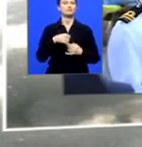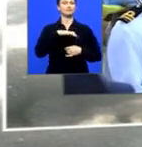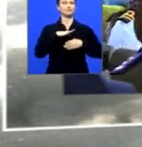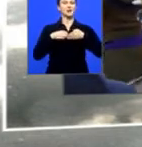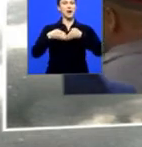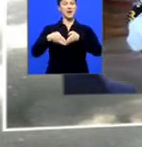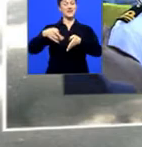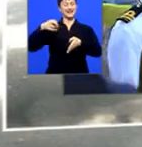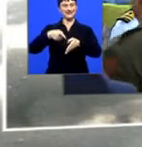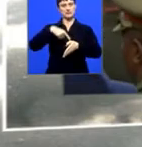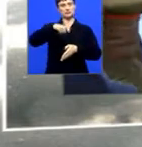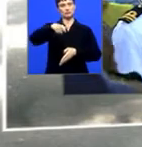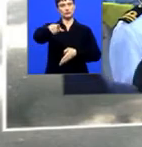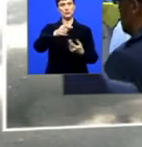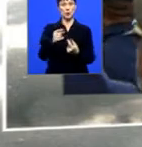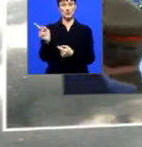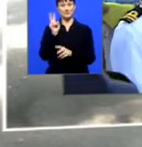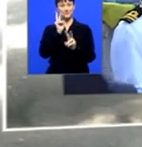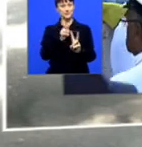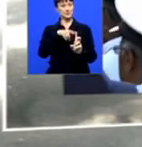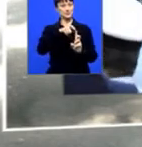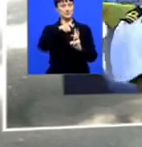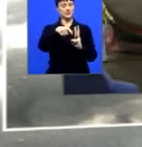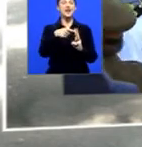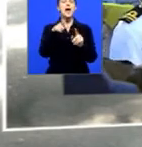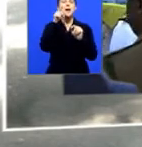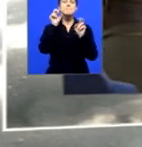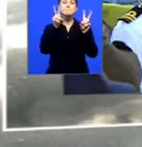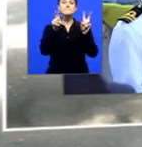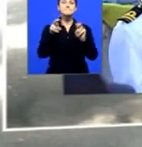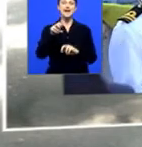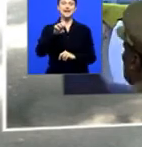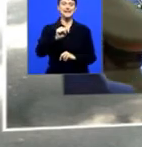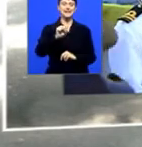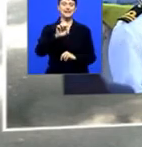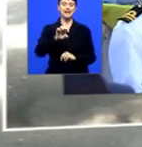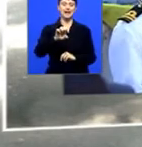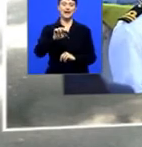Yes, the Navy officers that you see there, they are called the sentries, which